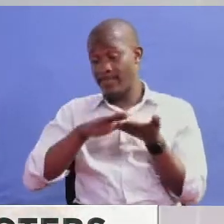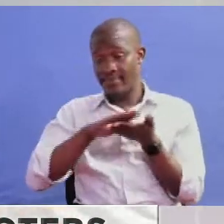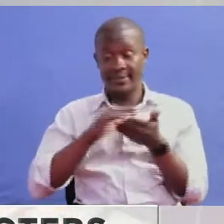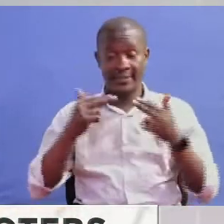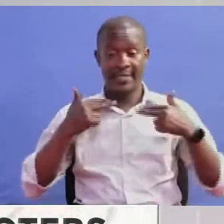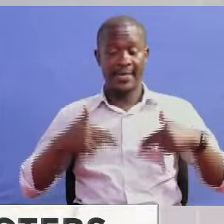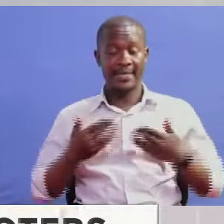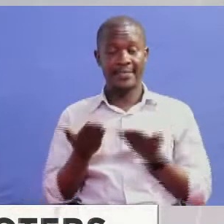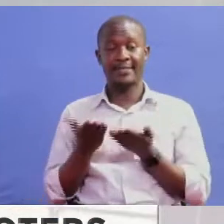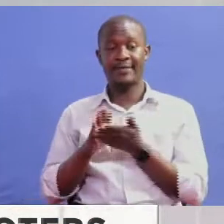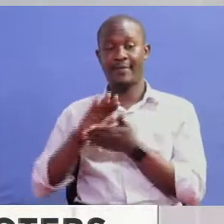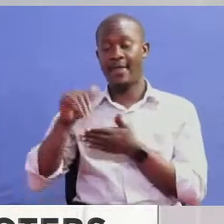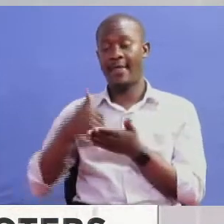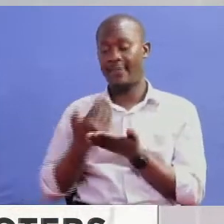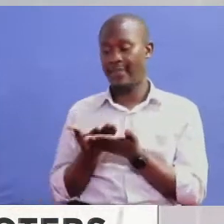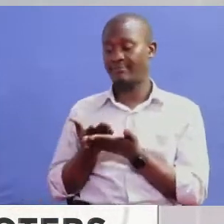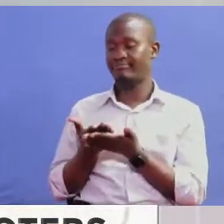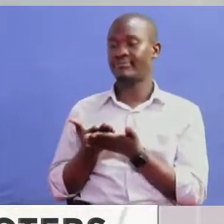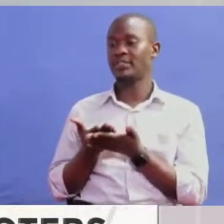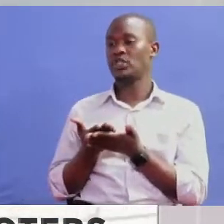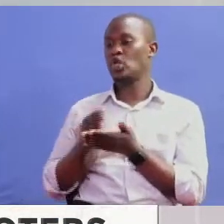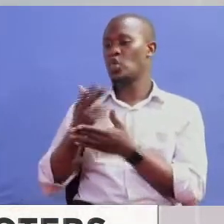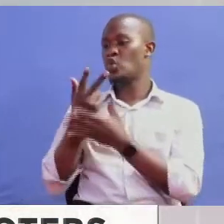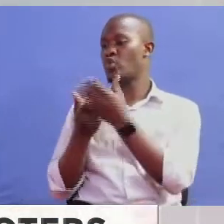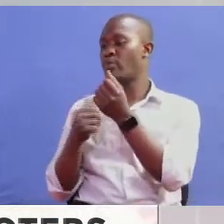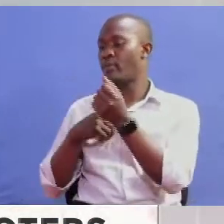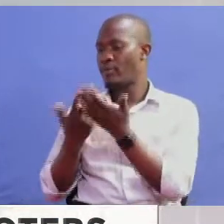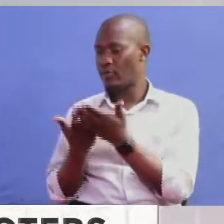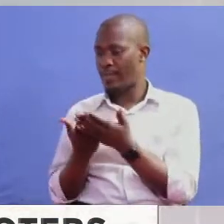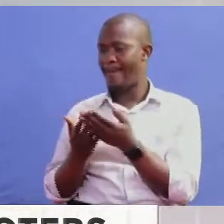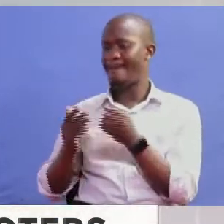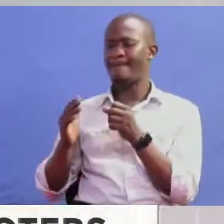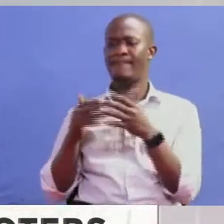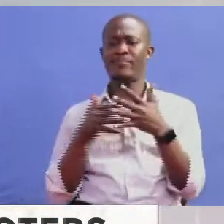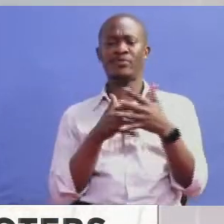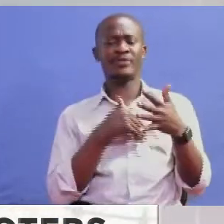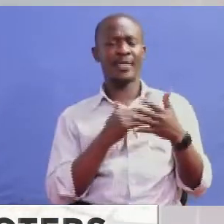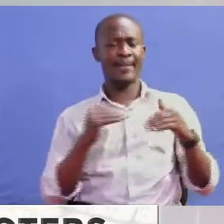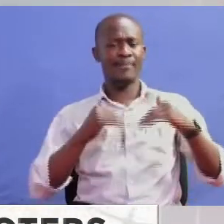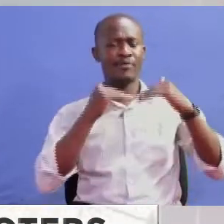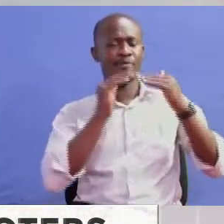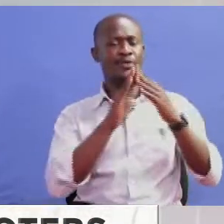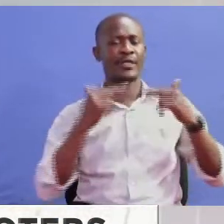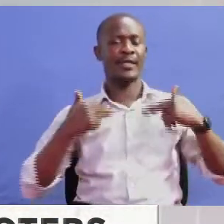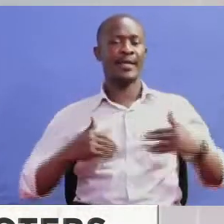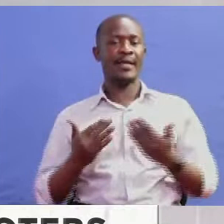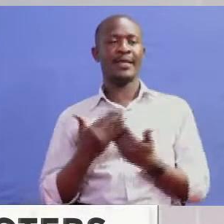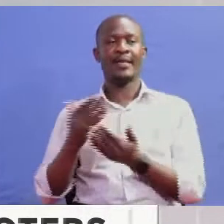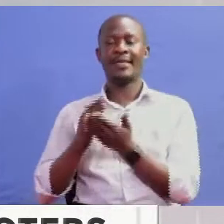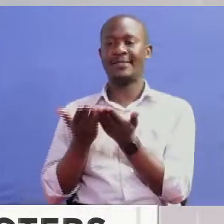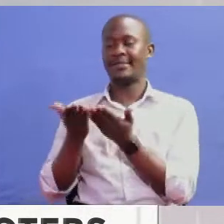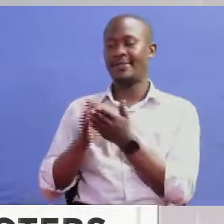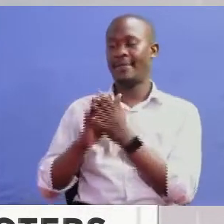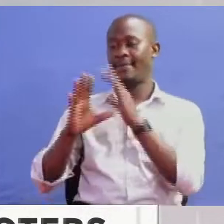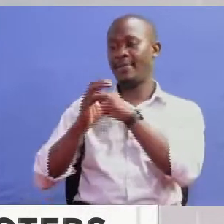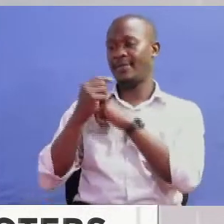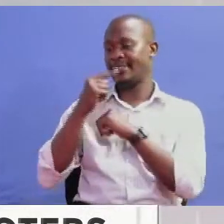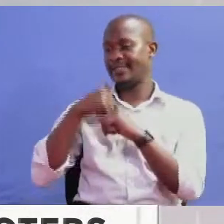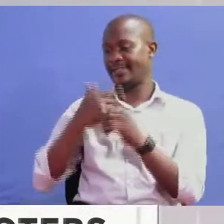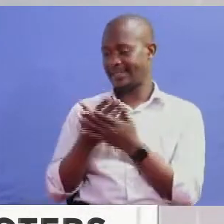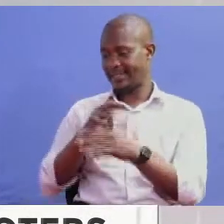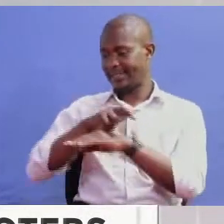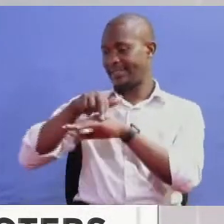households at their doorsteps to bolster preventive and promotive healthcare services. The president said that the